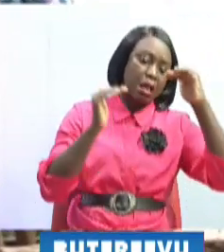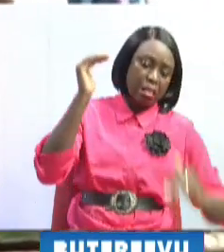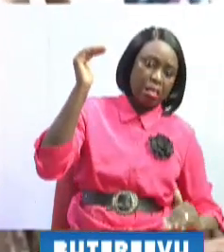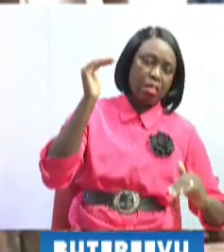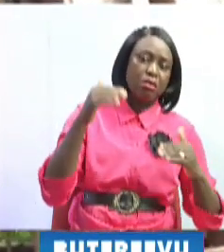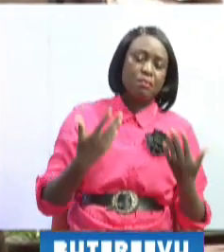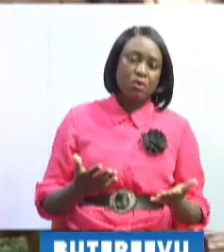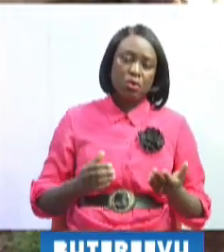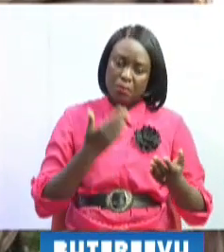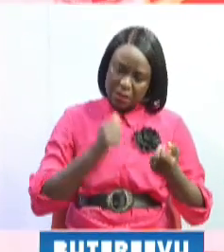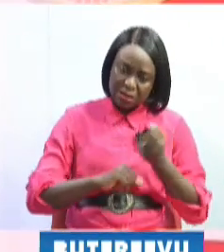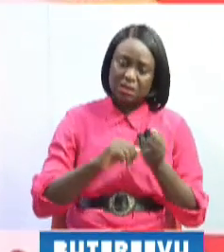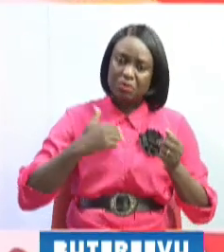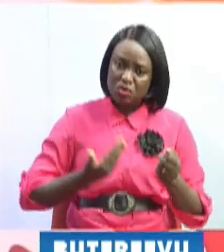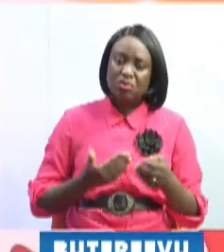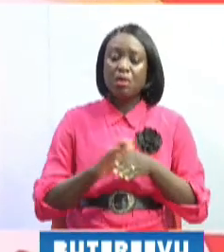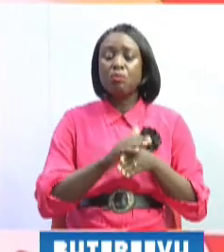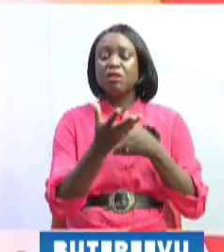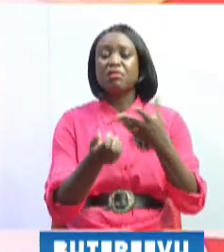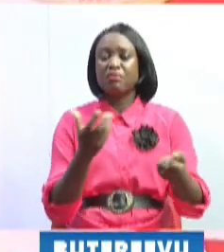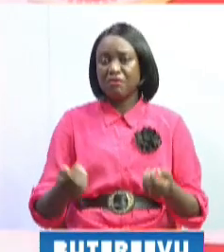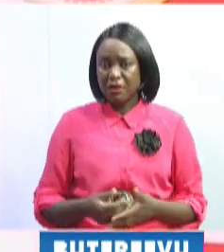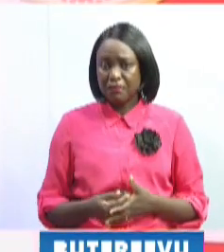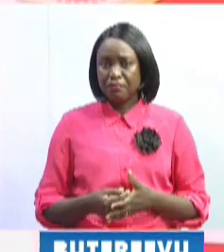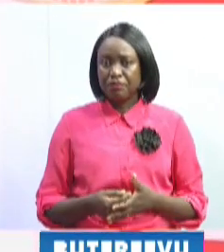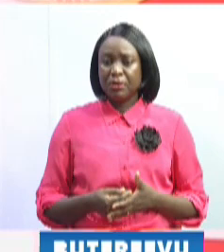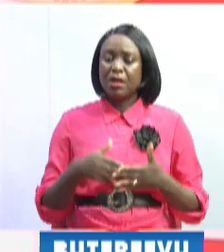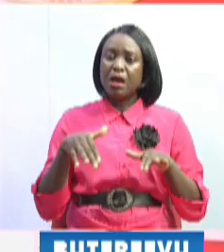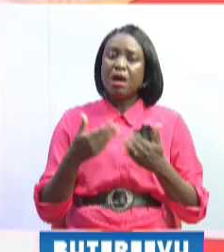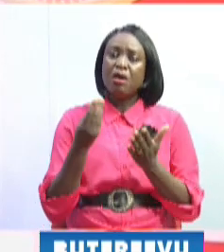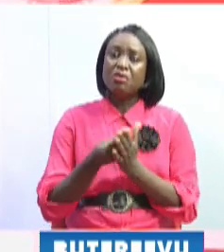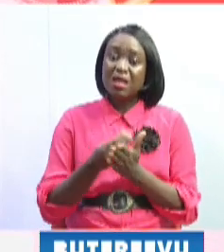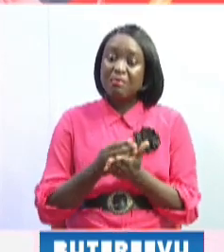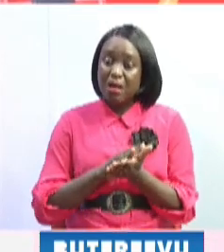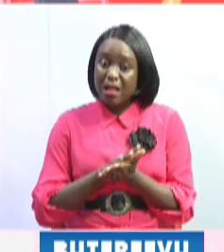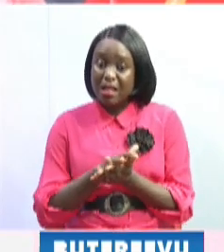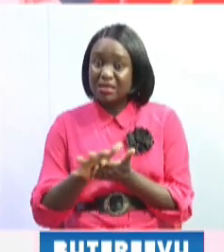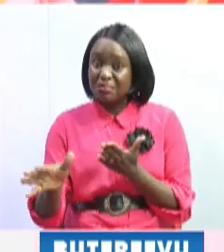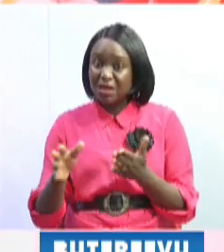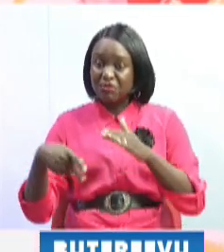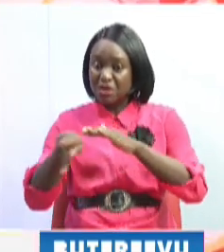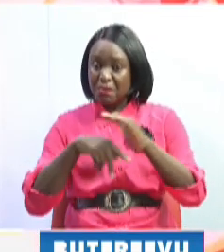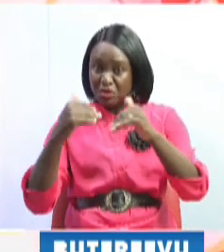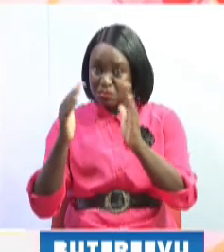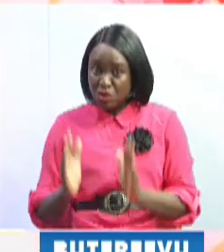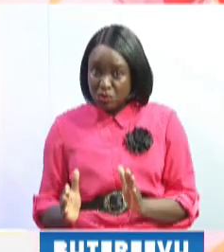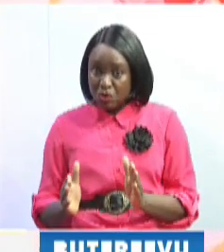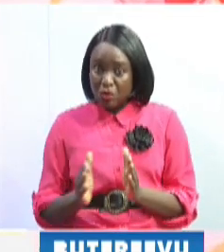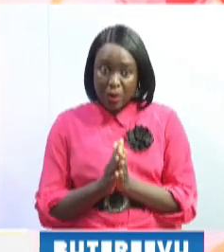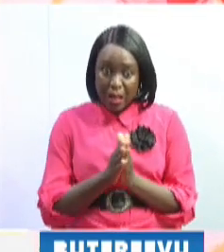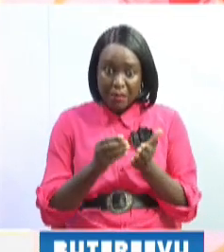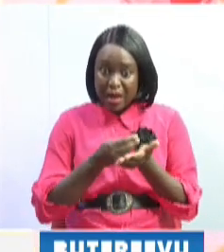bakyala abali mu bizinensi. Otunuulira nsaasaanya y'ensimbi za parish development model abantu gye bakutte omuwagiro tulaba nti